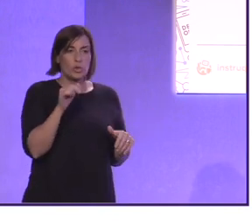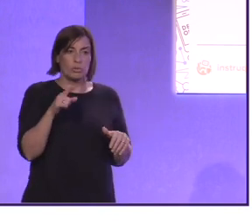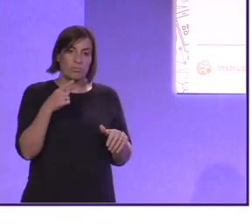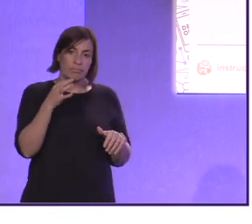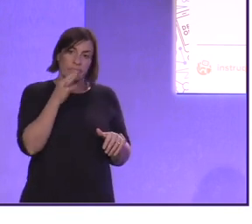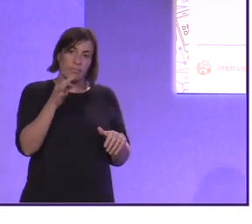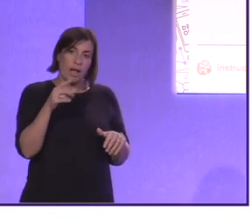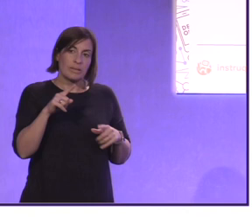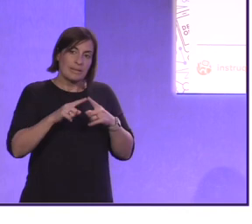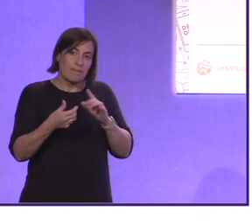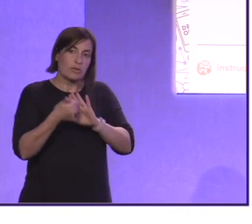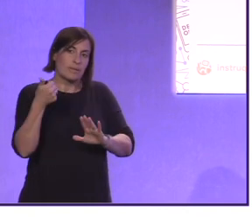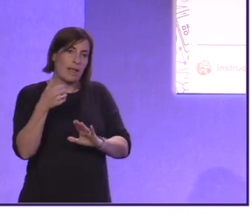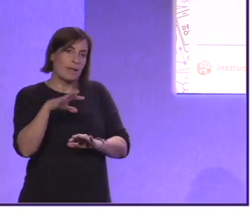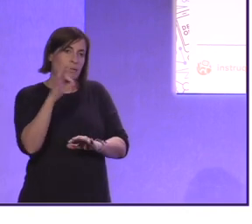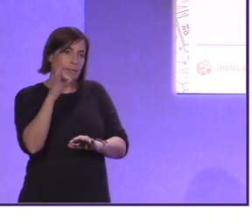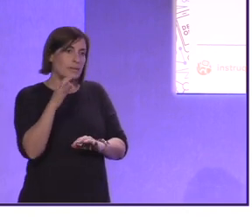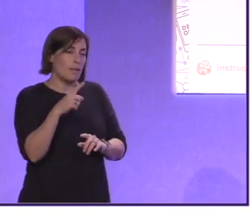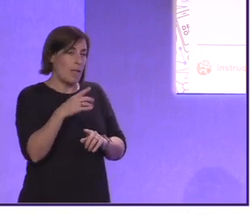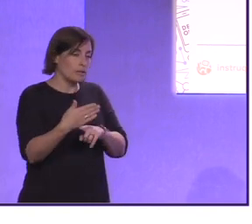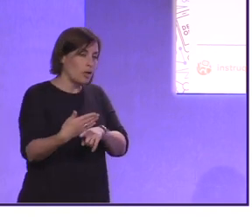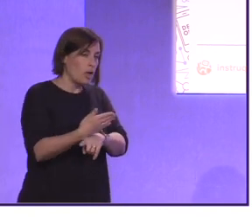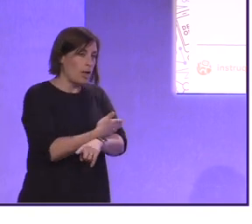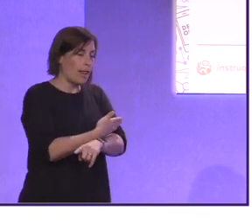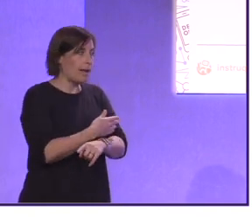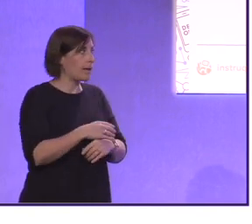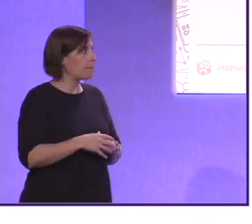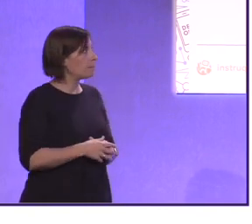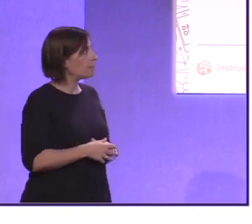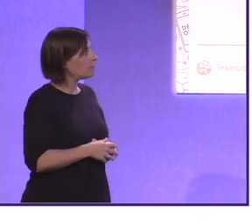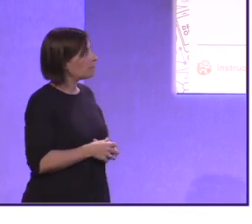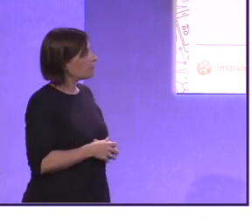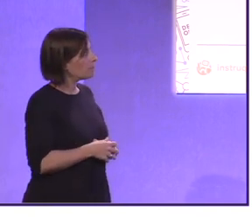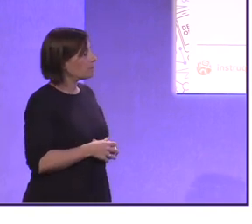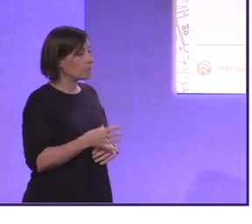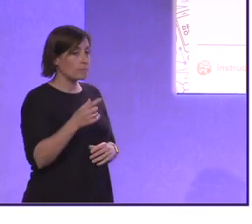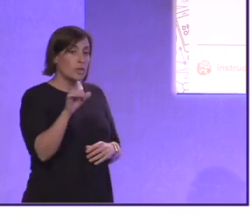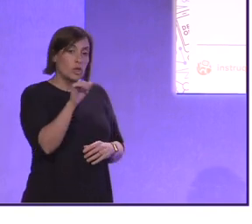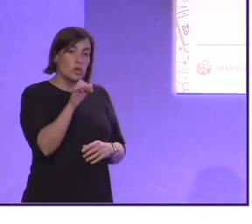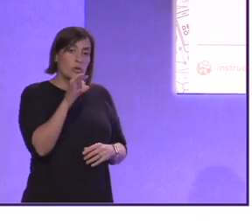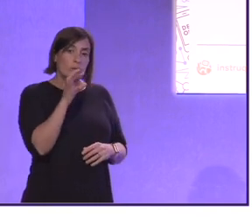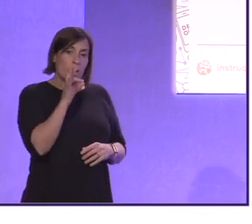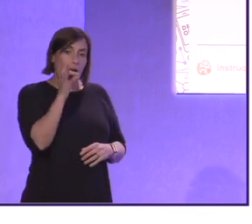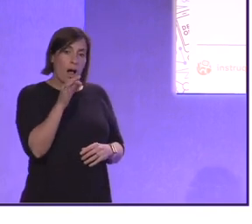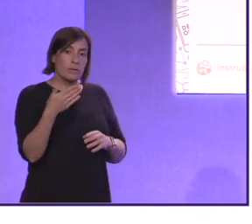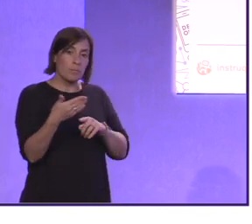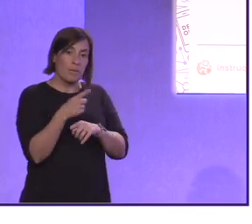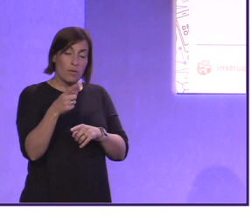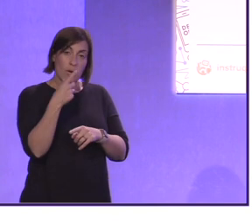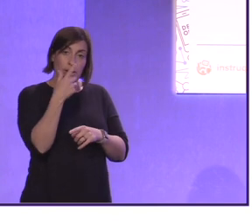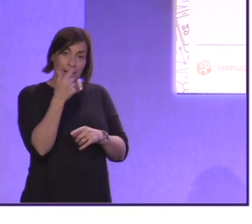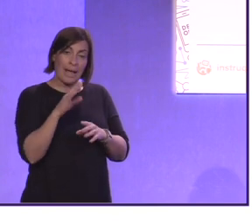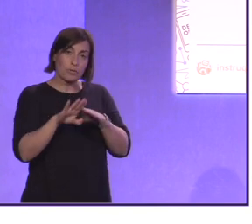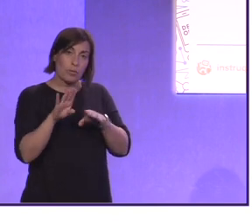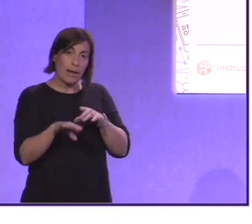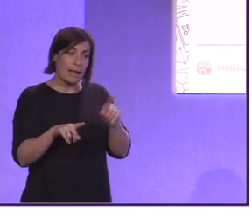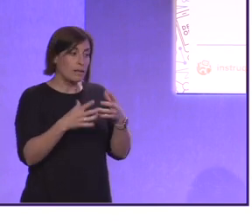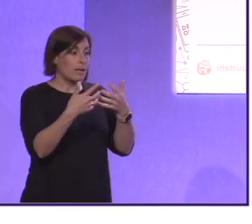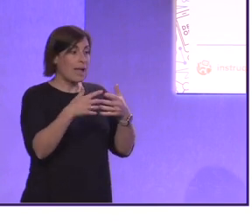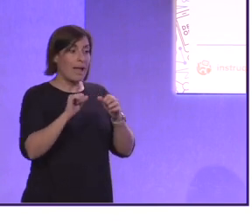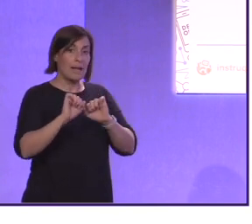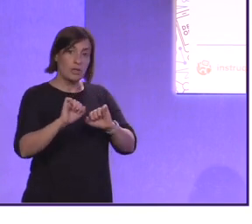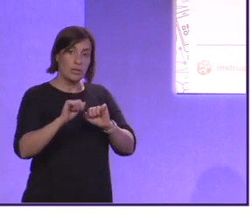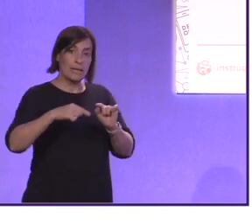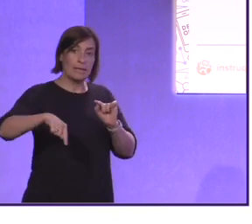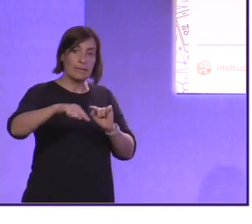have actually really validated much earlier on, is there really an appetite to invest in training? Do the engineers want to retrain